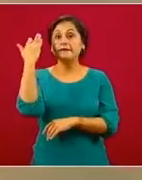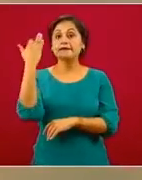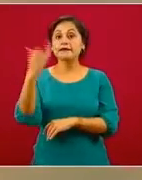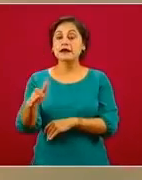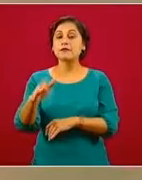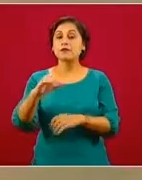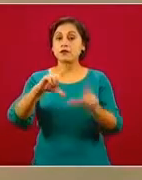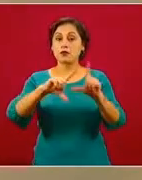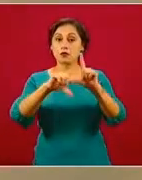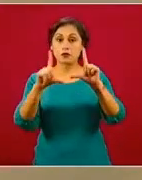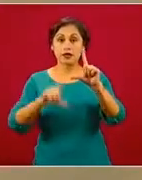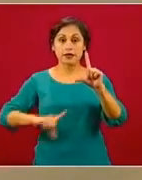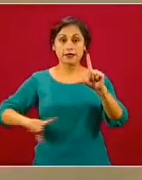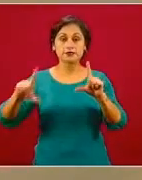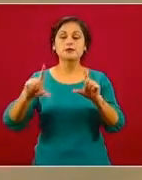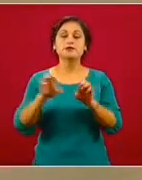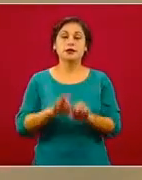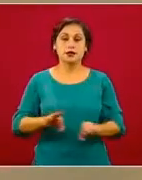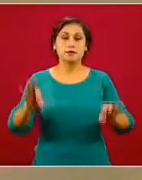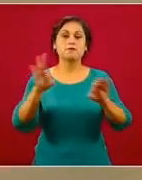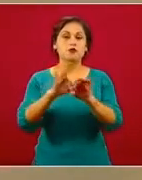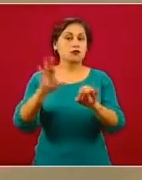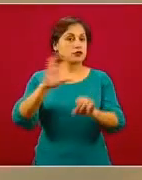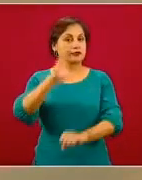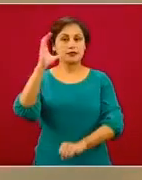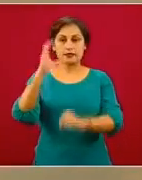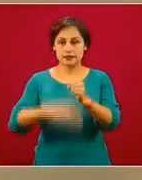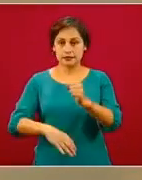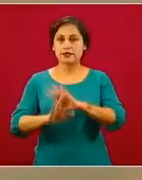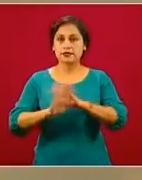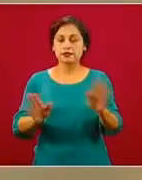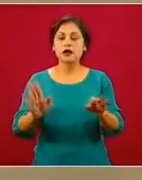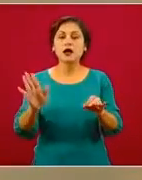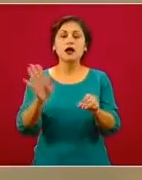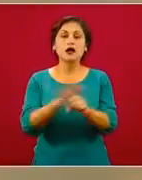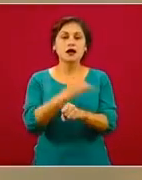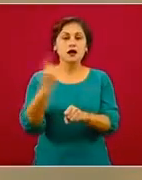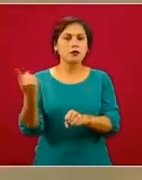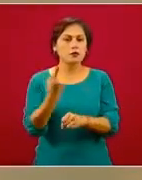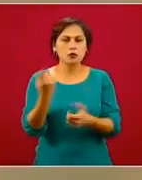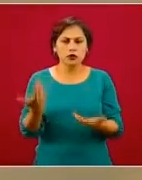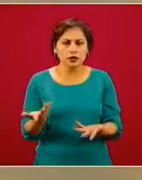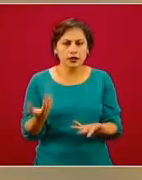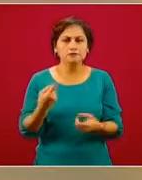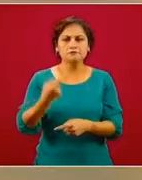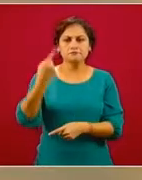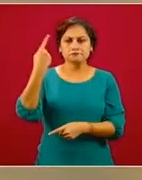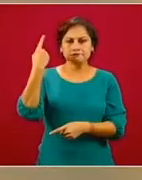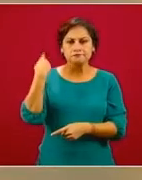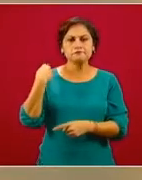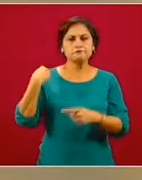So it's very important that we don't end the national distancing campaign